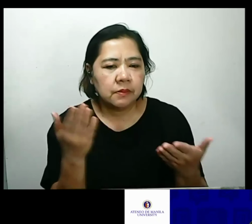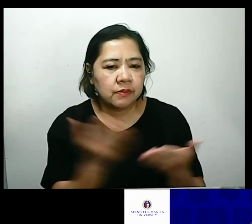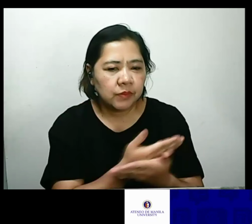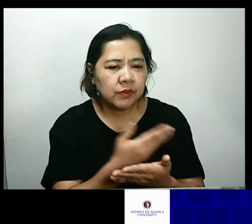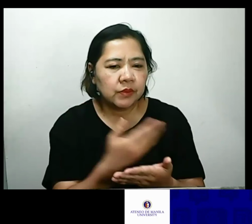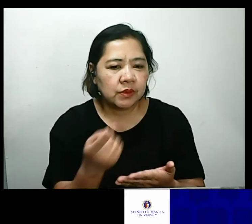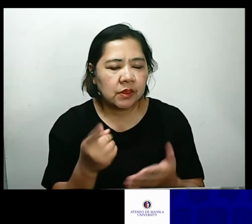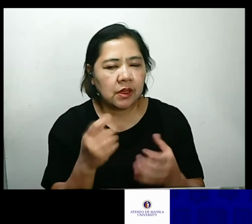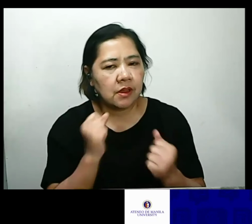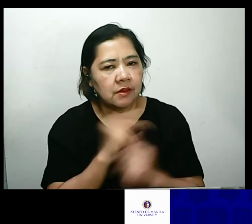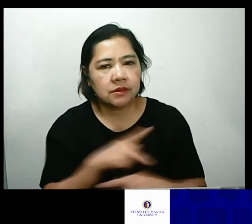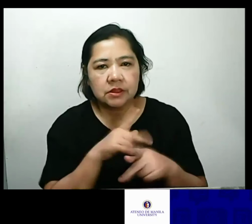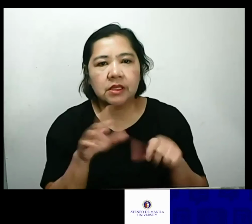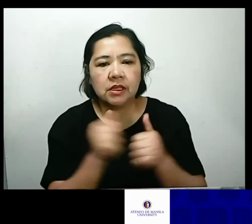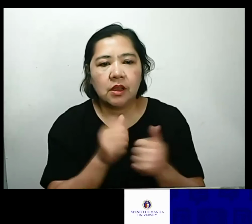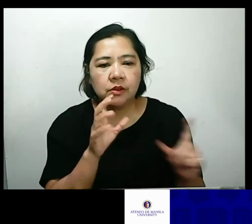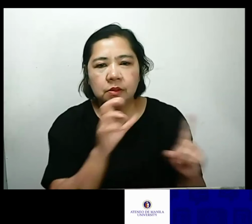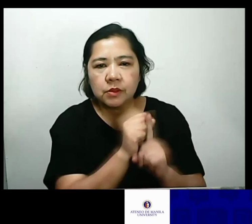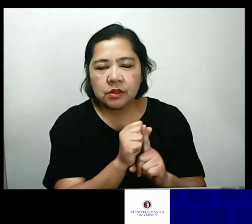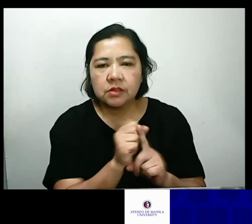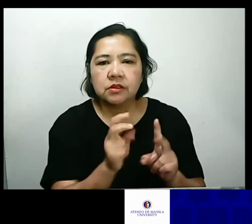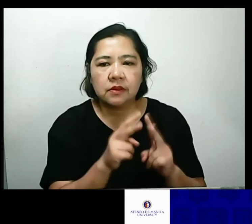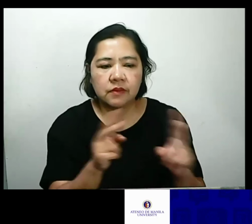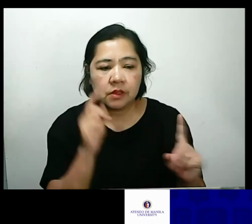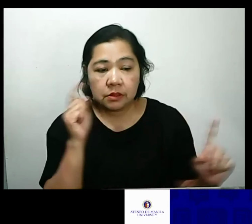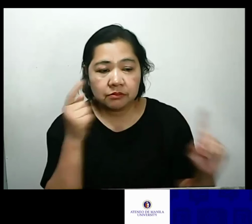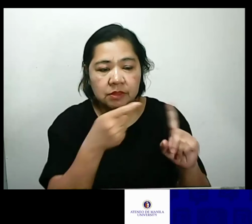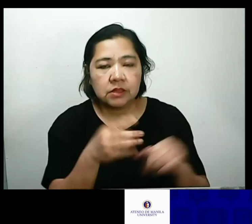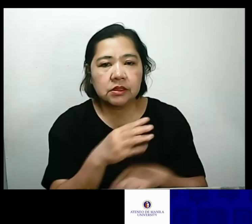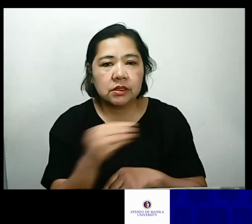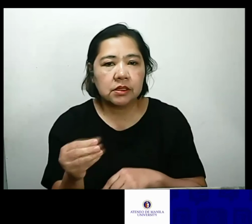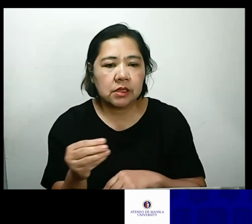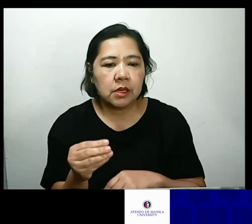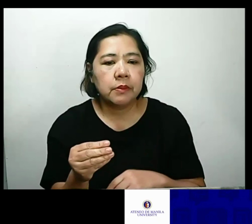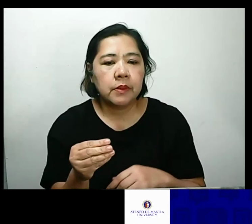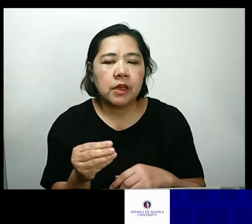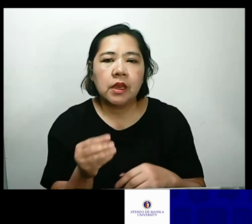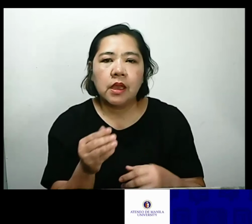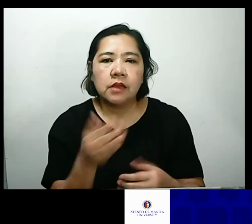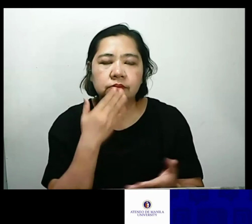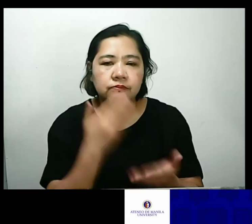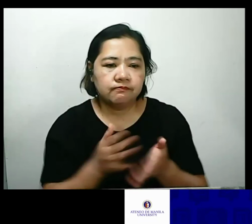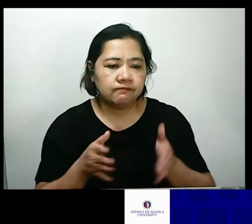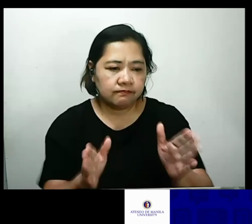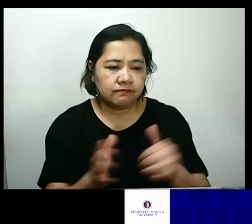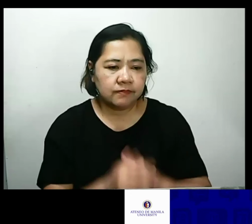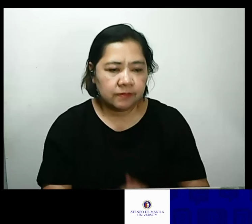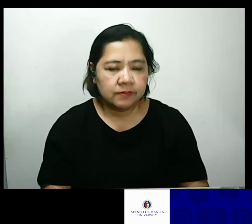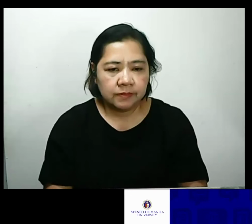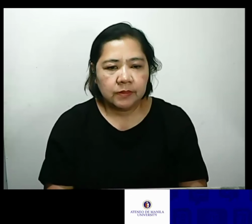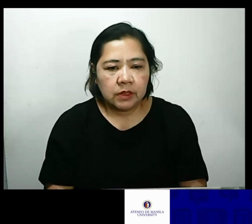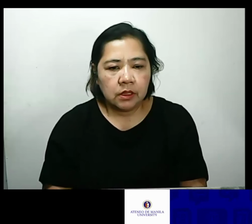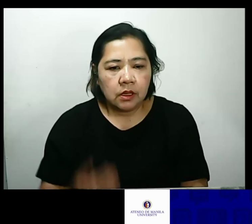how you also approach that from a very objective and very sobering way. We have a question